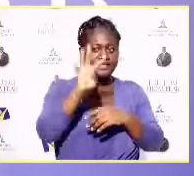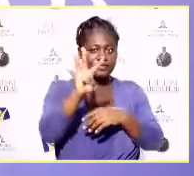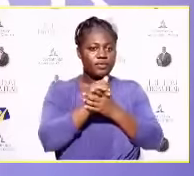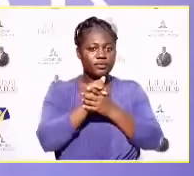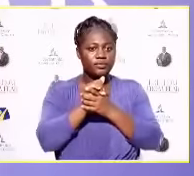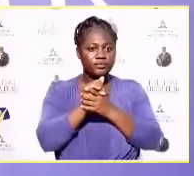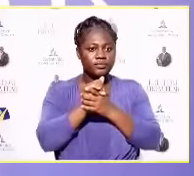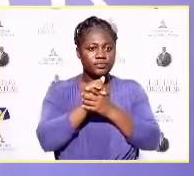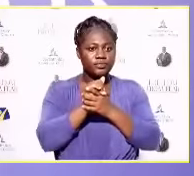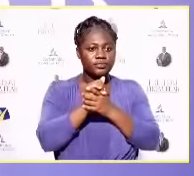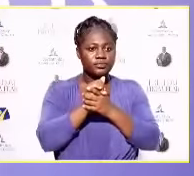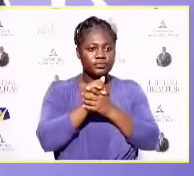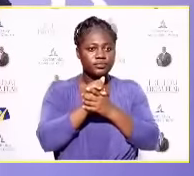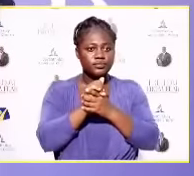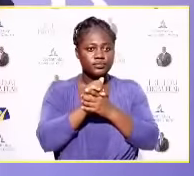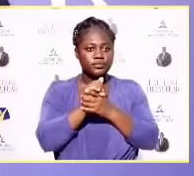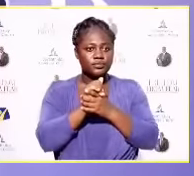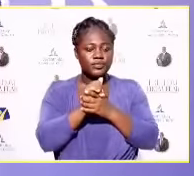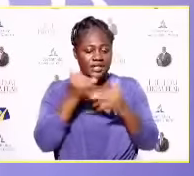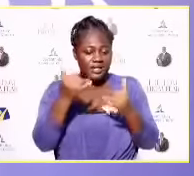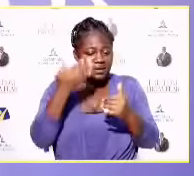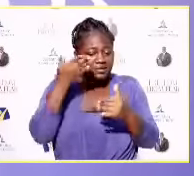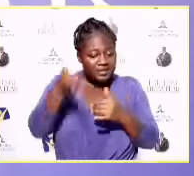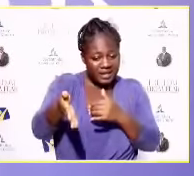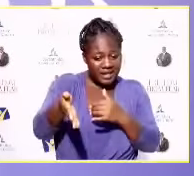4. Now in this chapter,